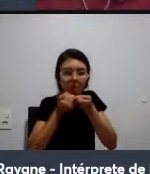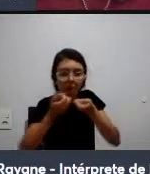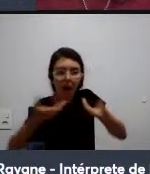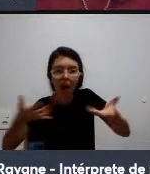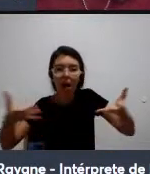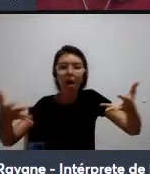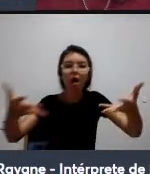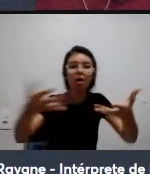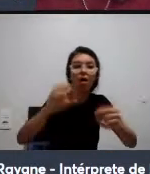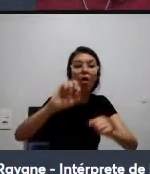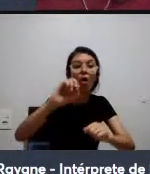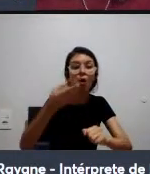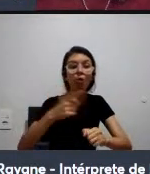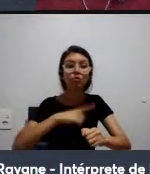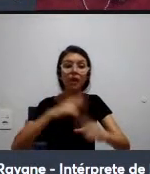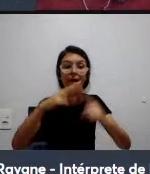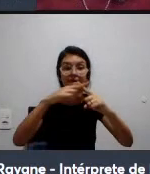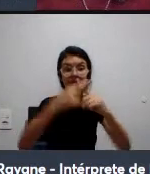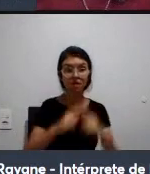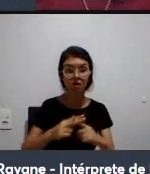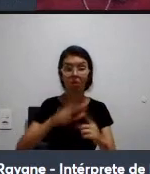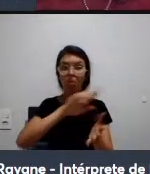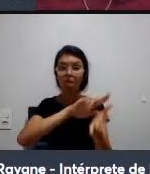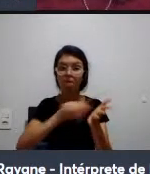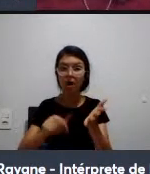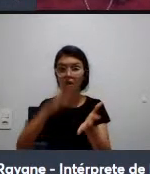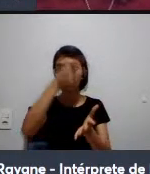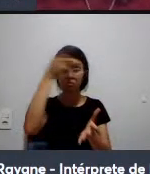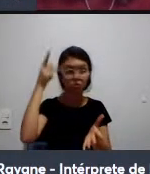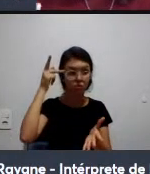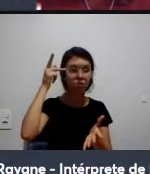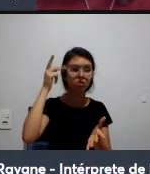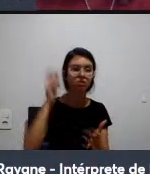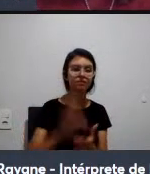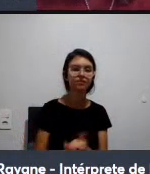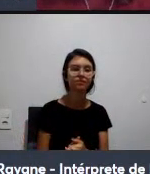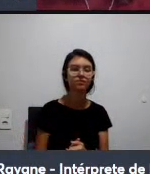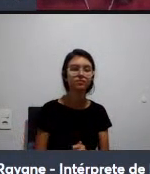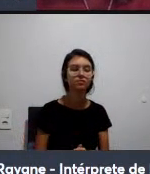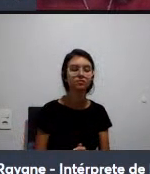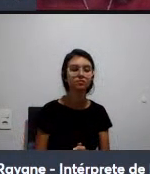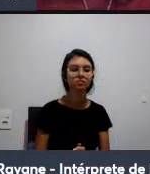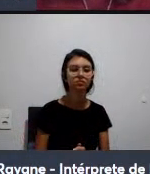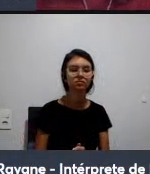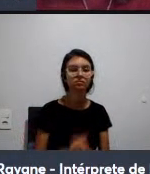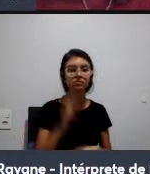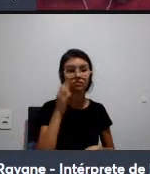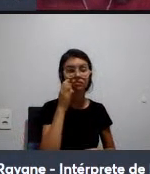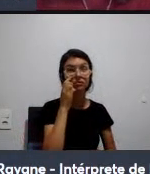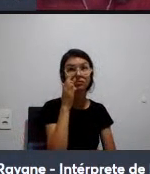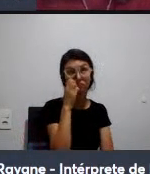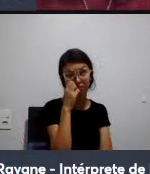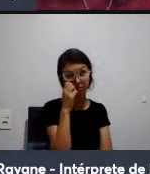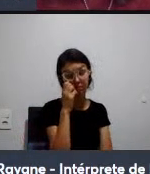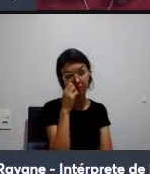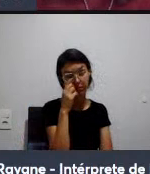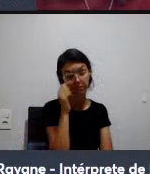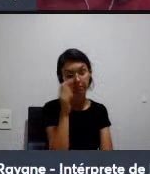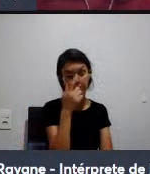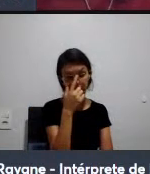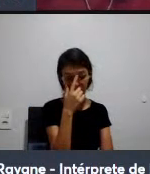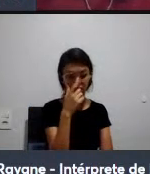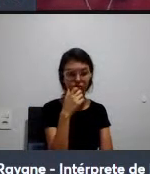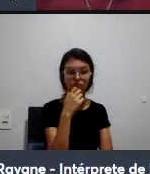por revisão pelos pares. So, I think it is worth thinking about that from the